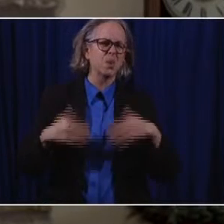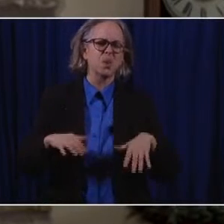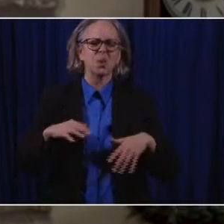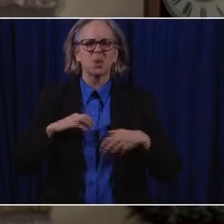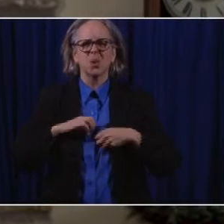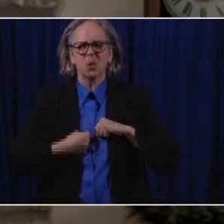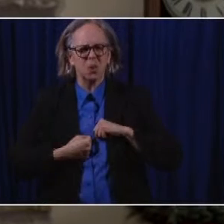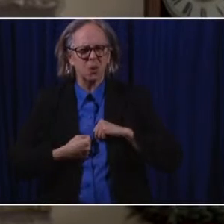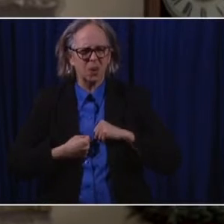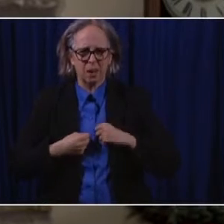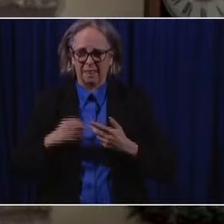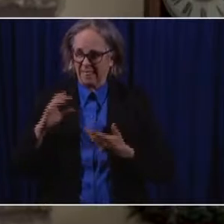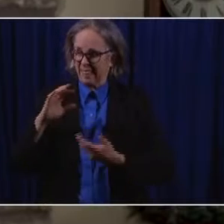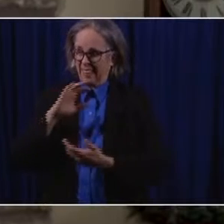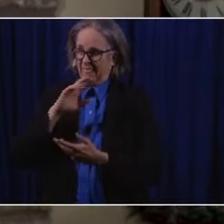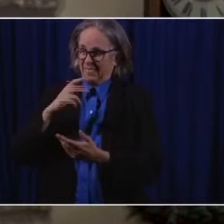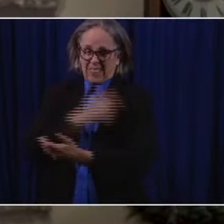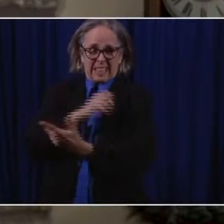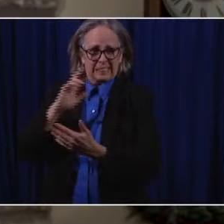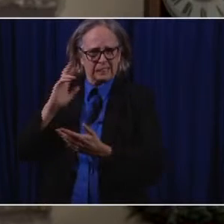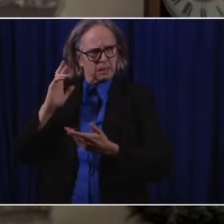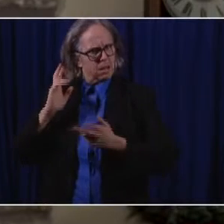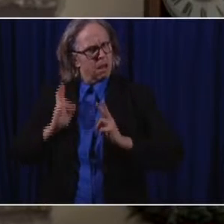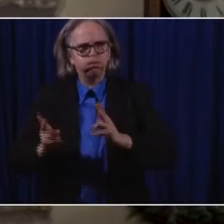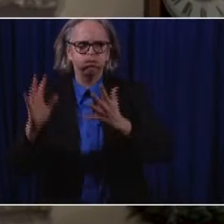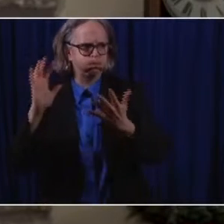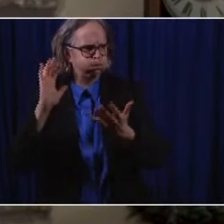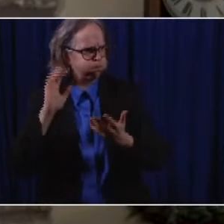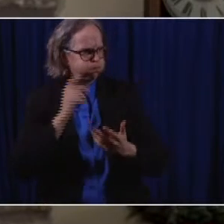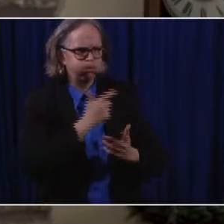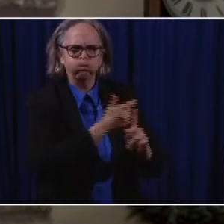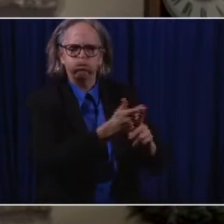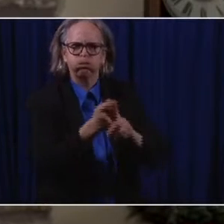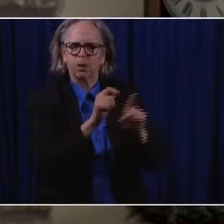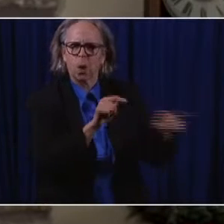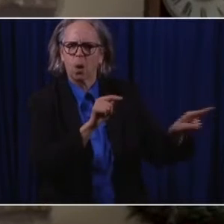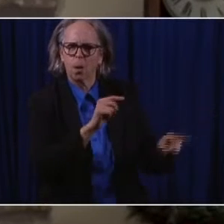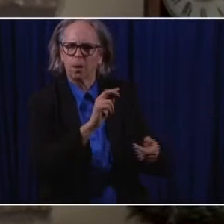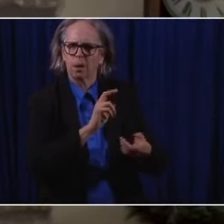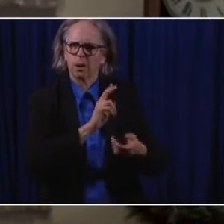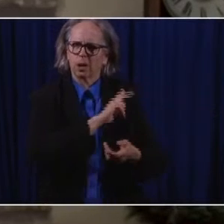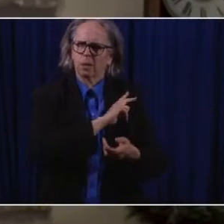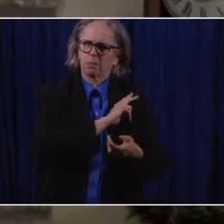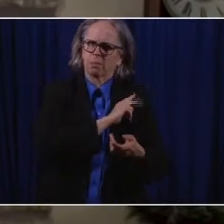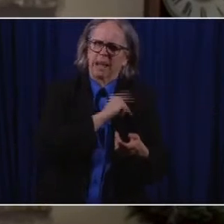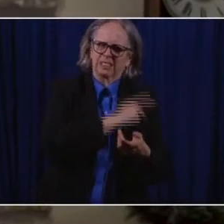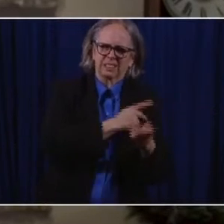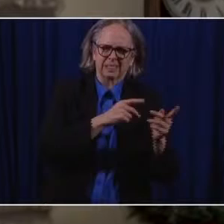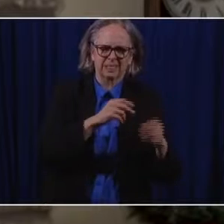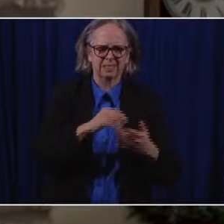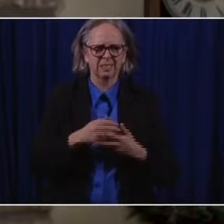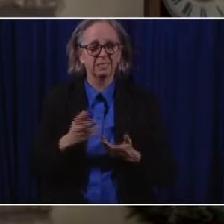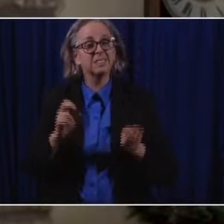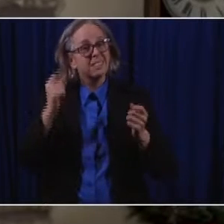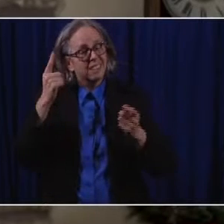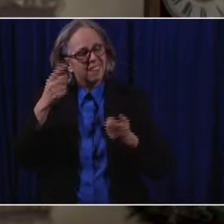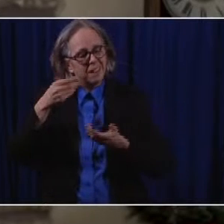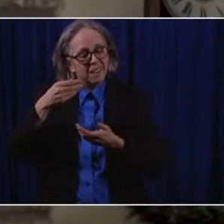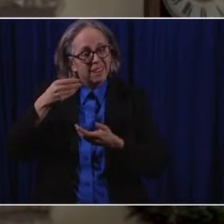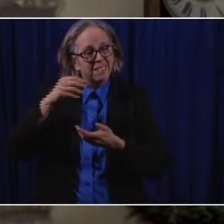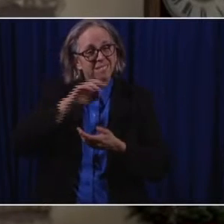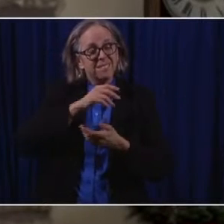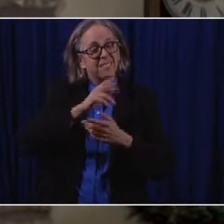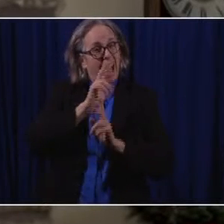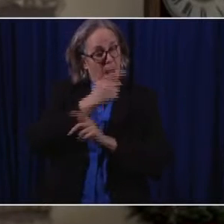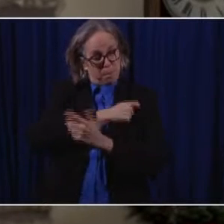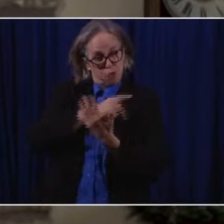can. Tomorrow, as part of the federal program to vaccinate nursing home residents and staff, facilities in Ohio will be among the first in the nation to